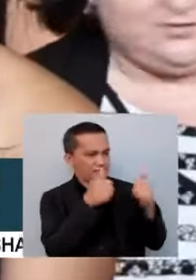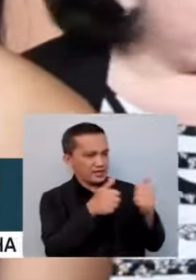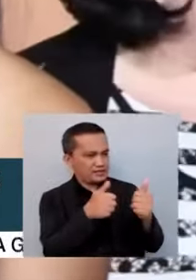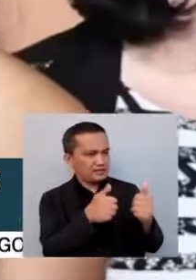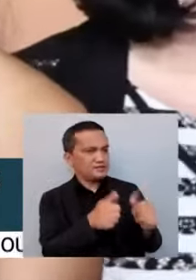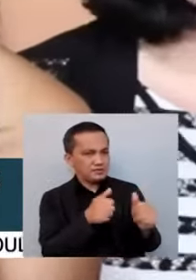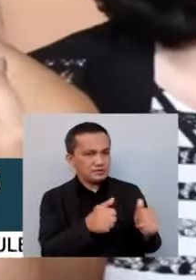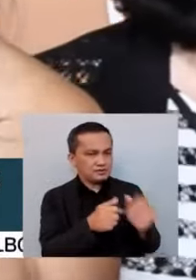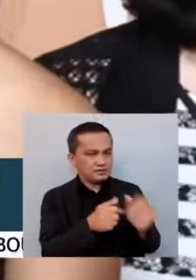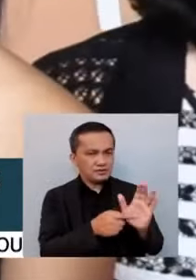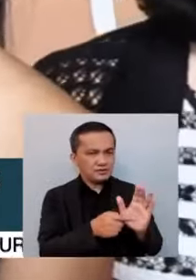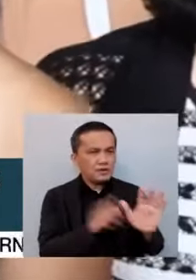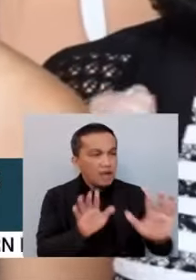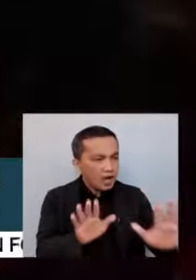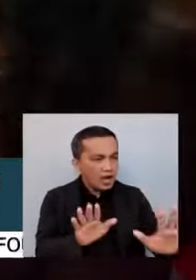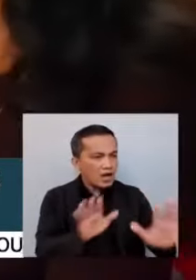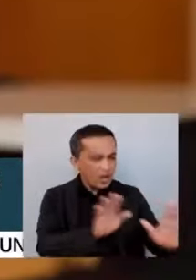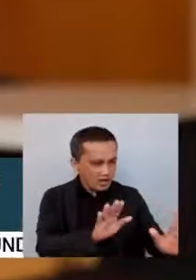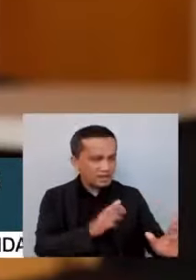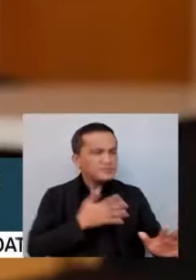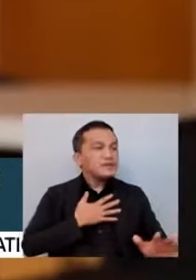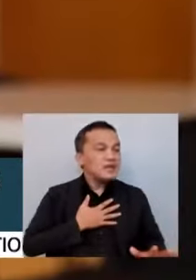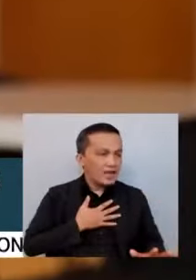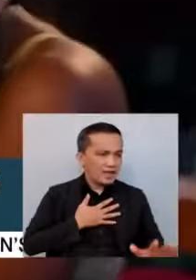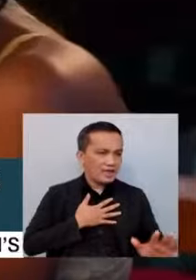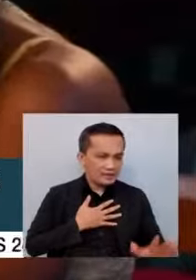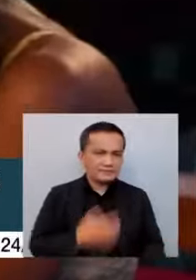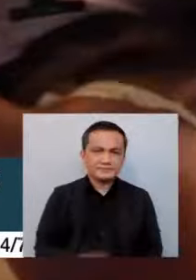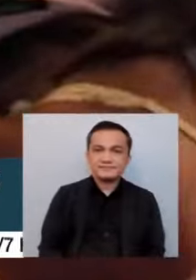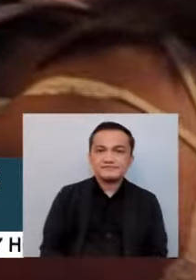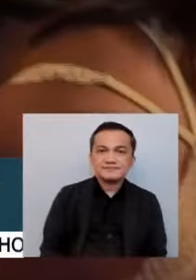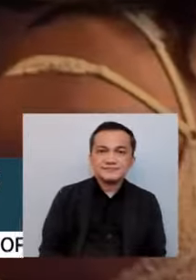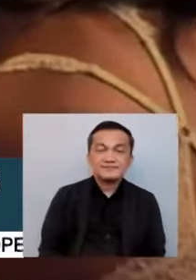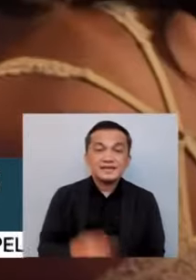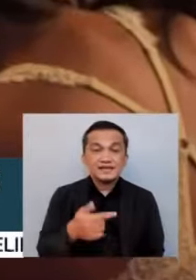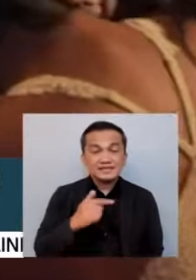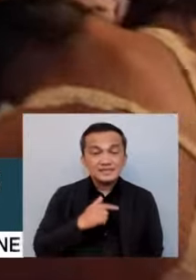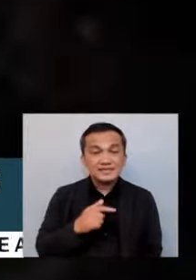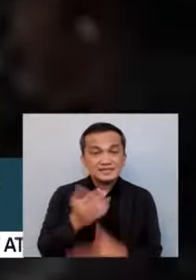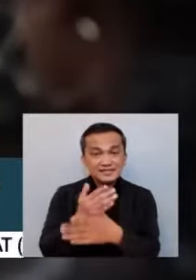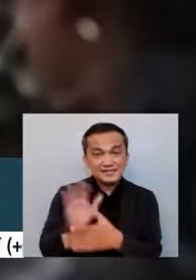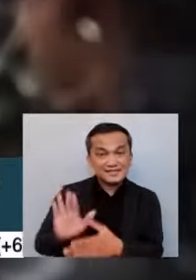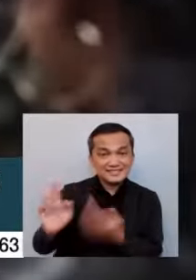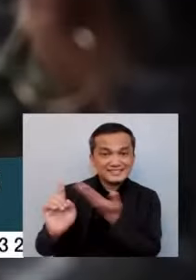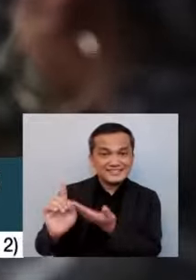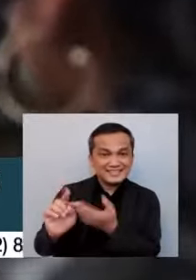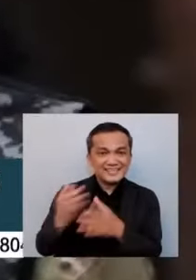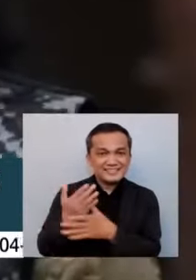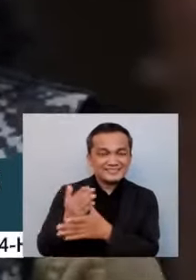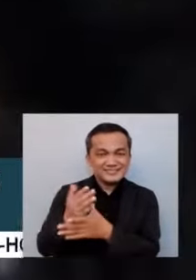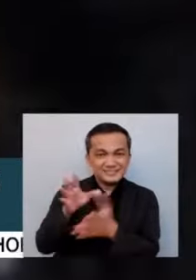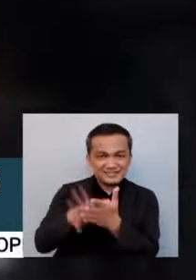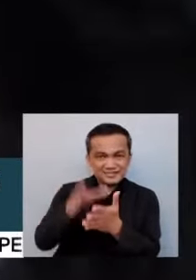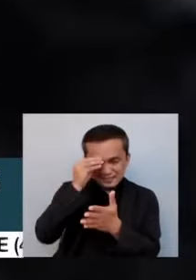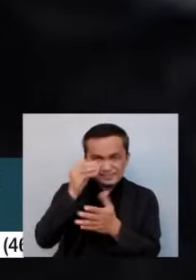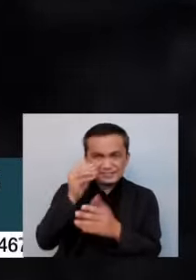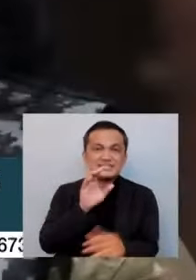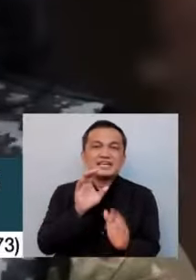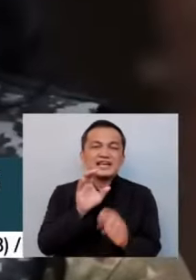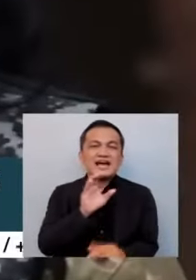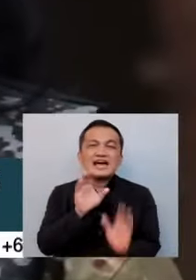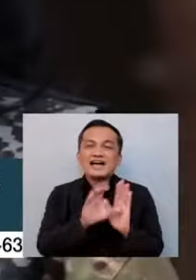slow it down. Just take a breath. It's unbelievable that we're together. The actress also shares what she learned from her character's story. The biggest